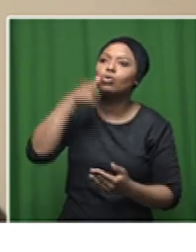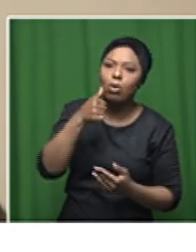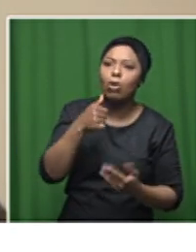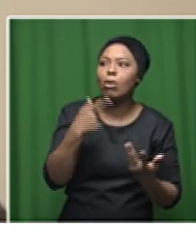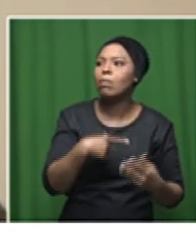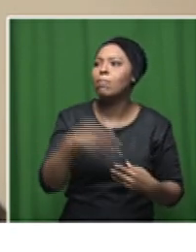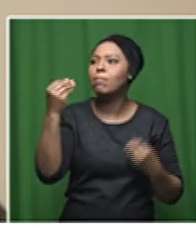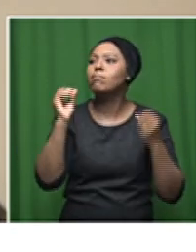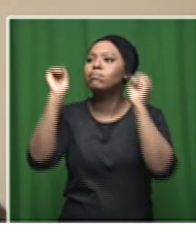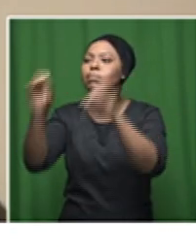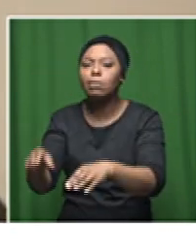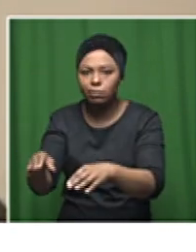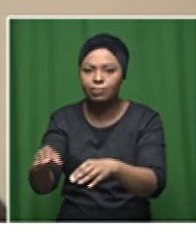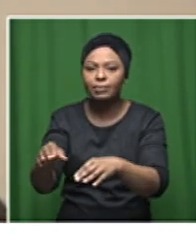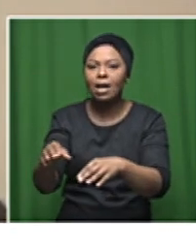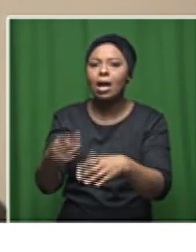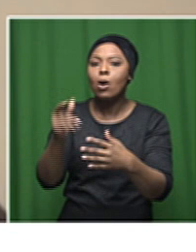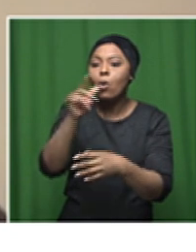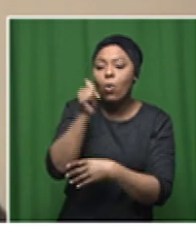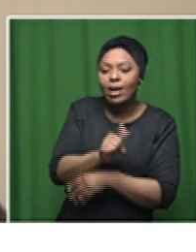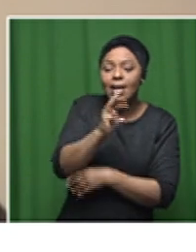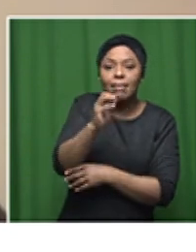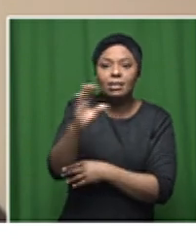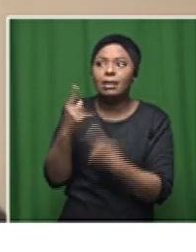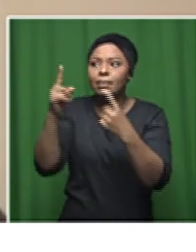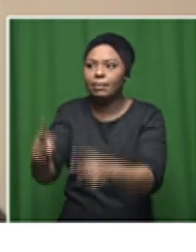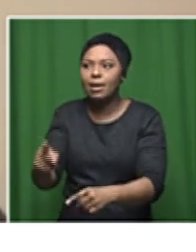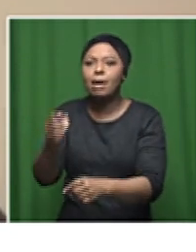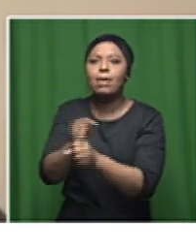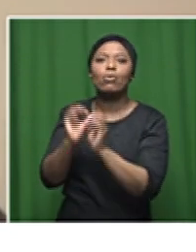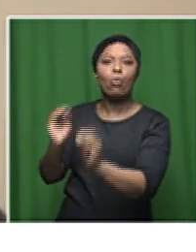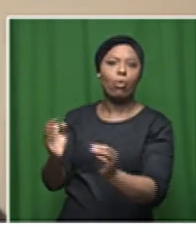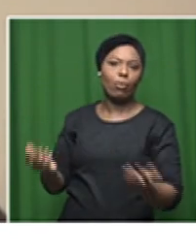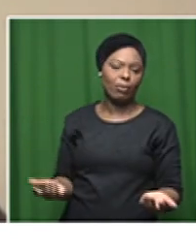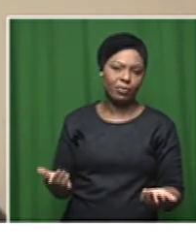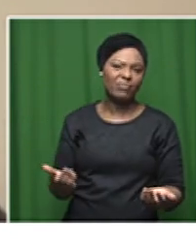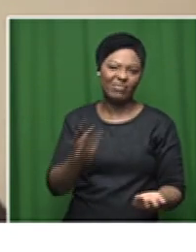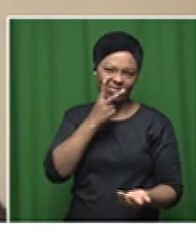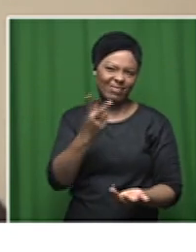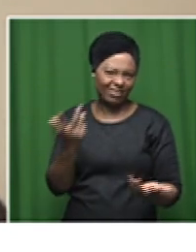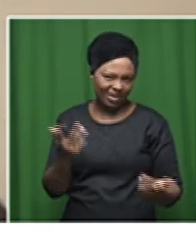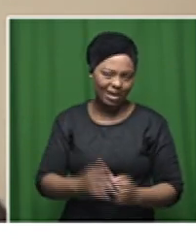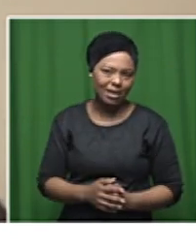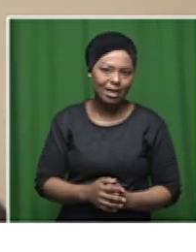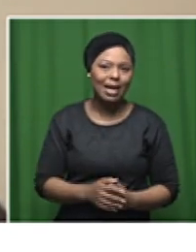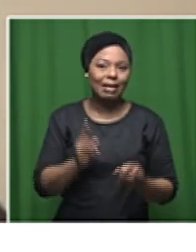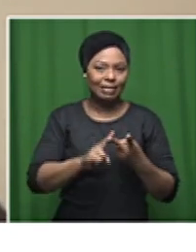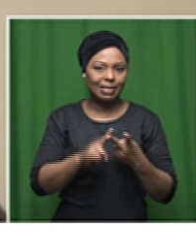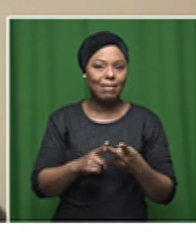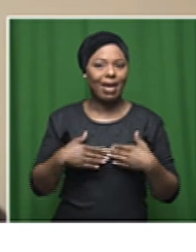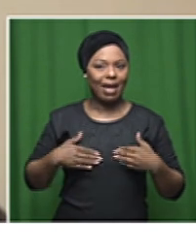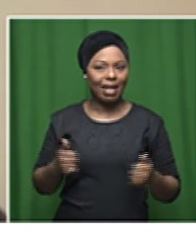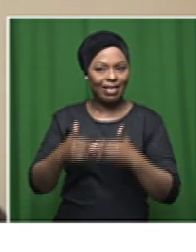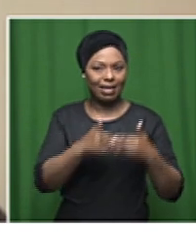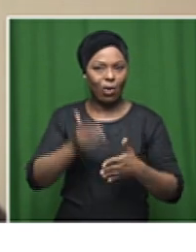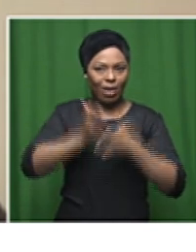the MEC goes on the third day, there is medication. And what we found mostly is that healthcare workers are not also honest to their principal to